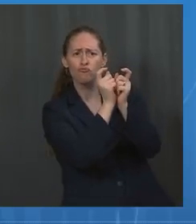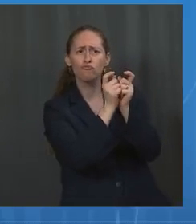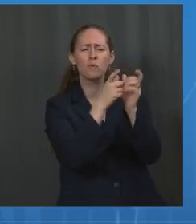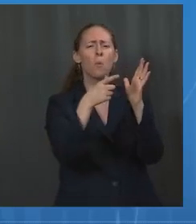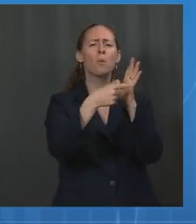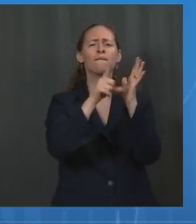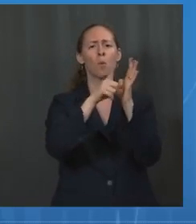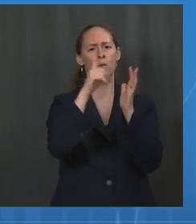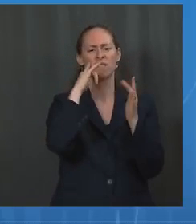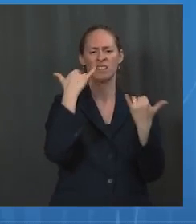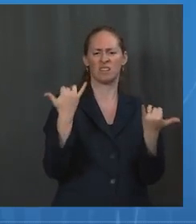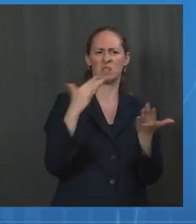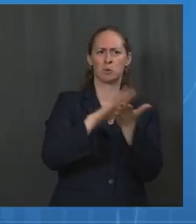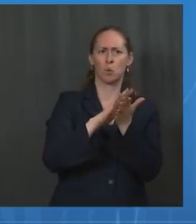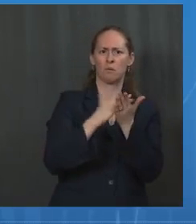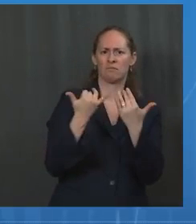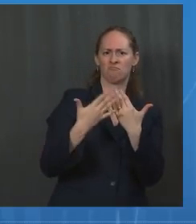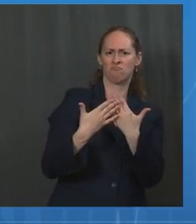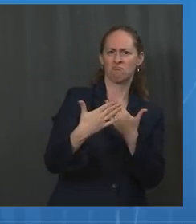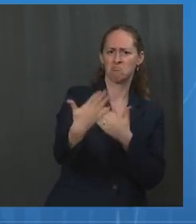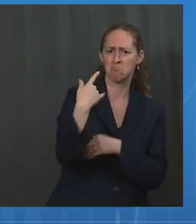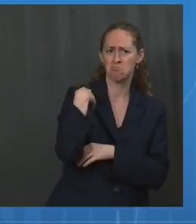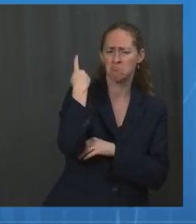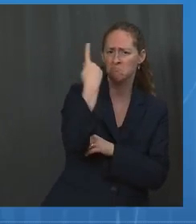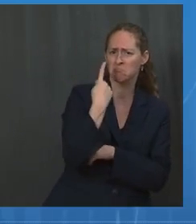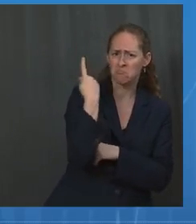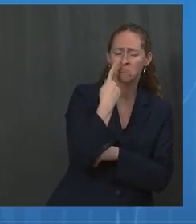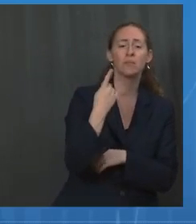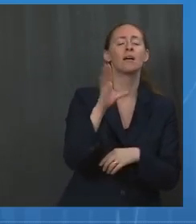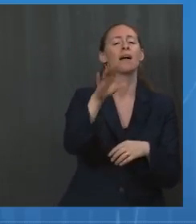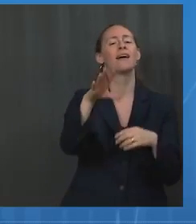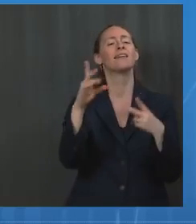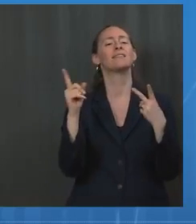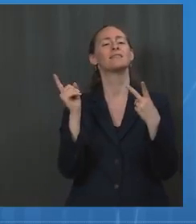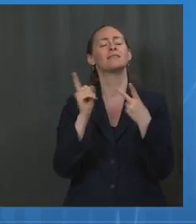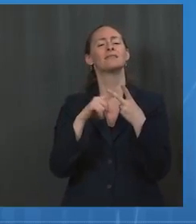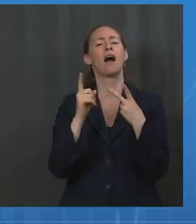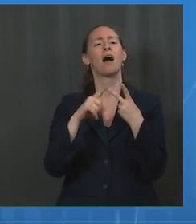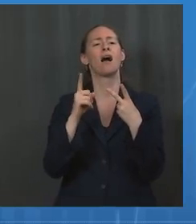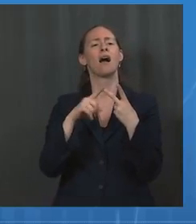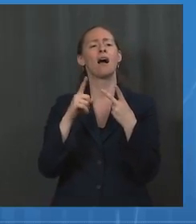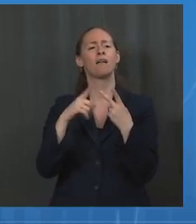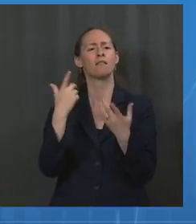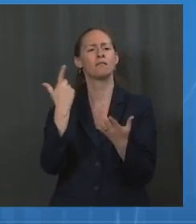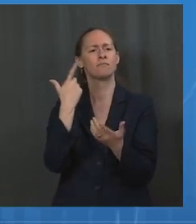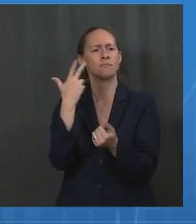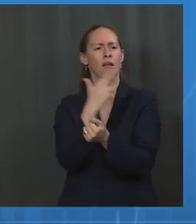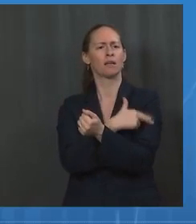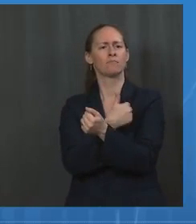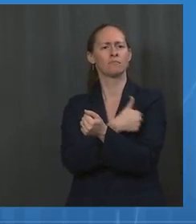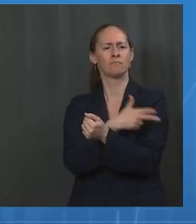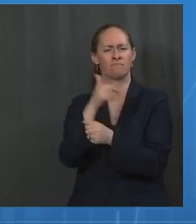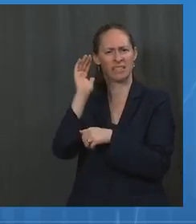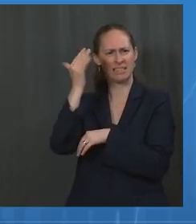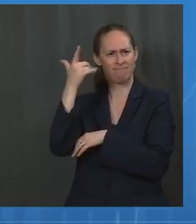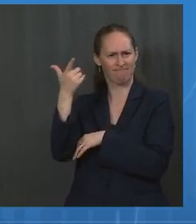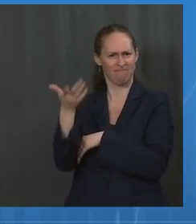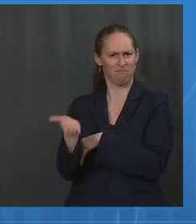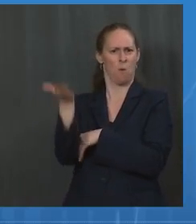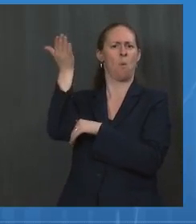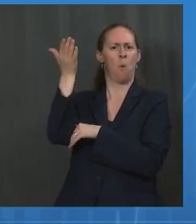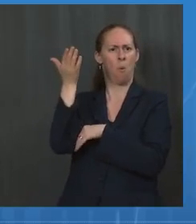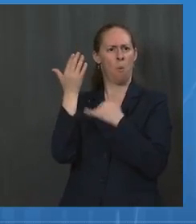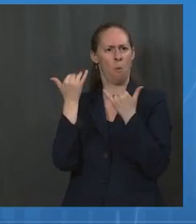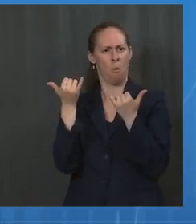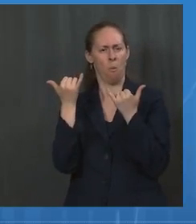the start of it? And is the hospitalization rate higher than what we understand it to be? Do you